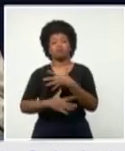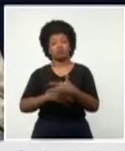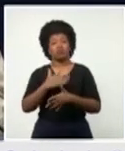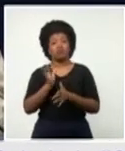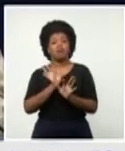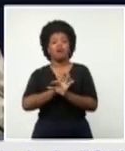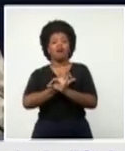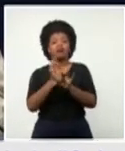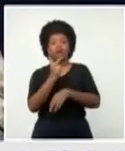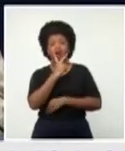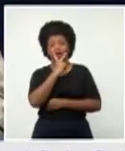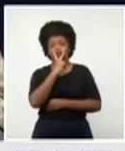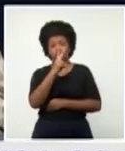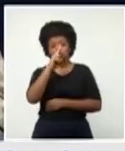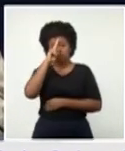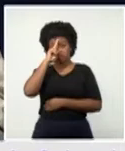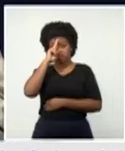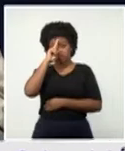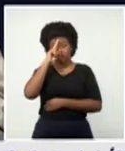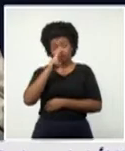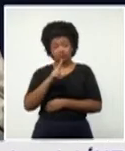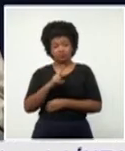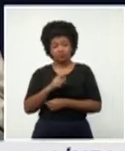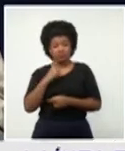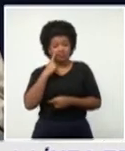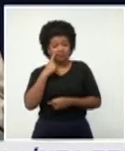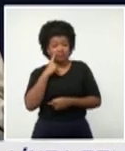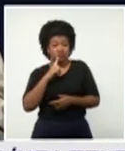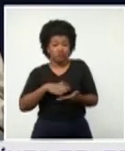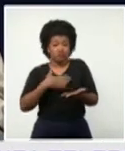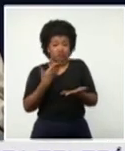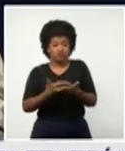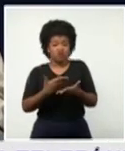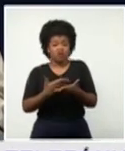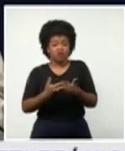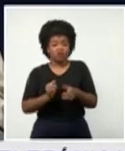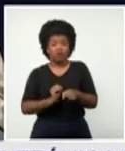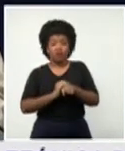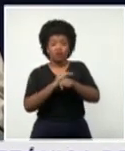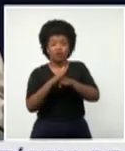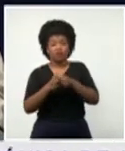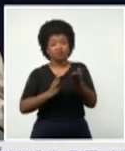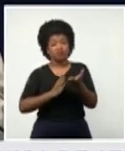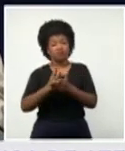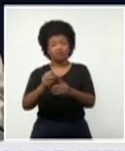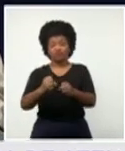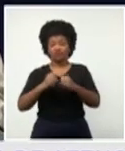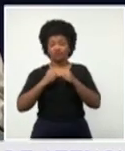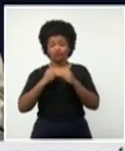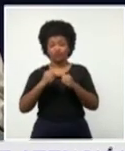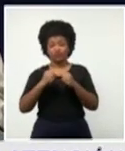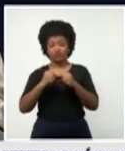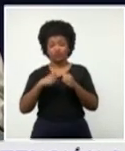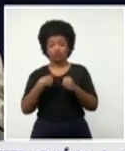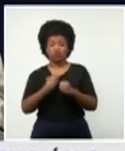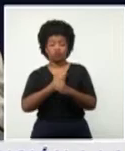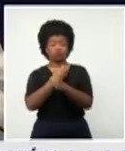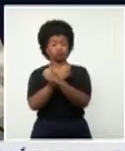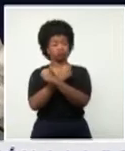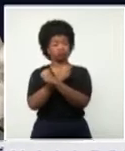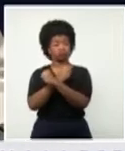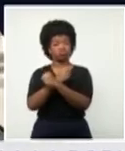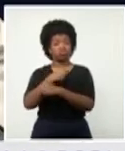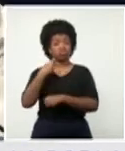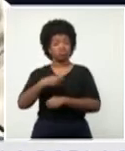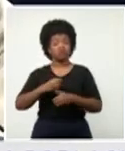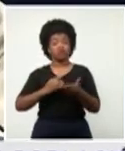may exist in the quality of the care, show the aggressiveness of the virus and the risk that we